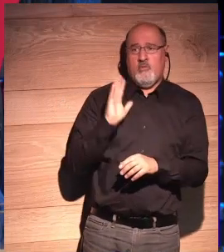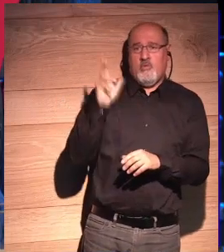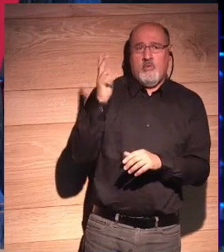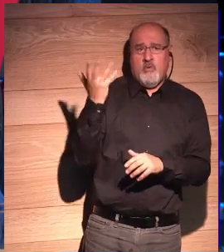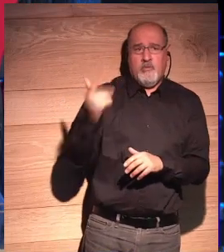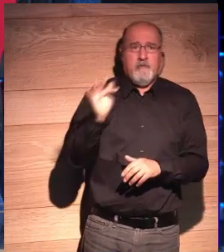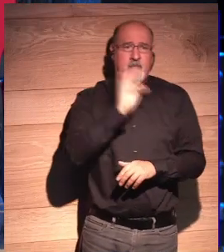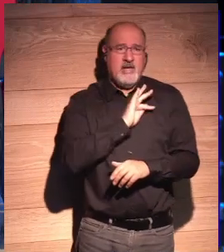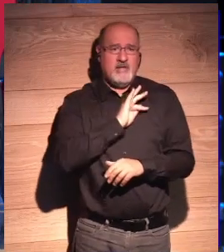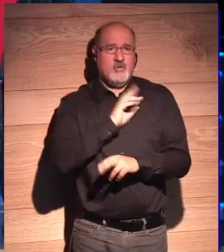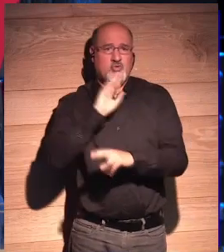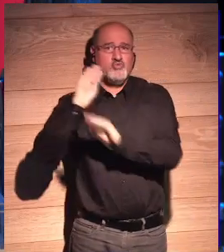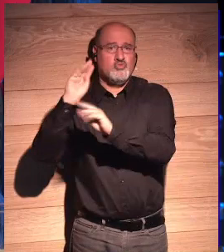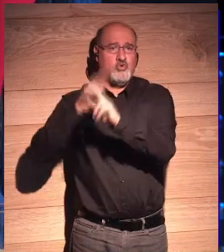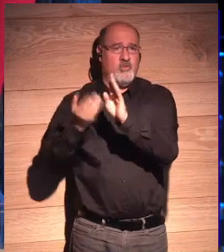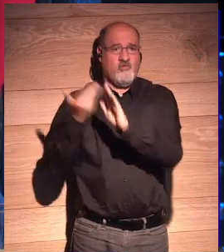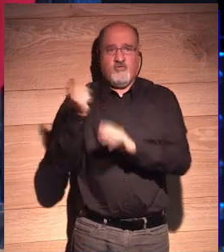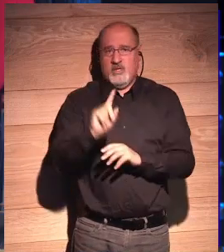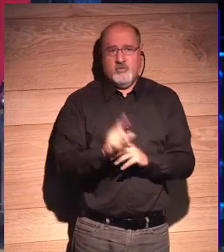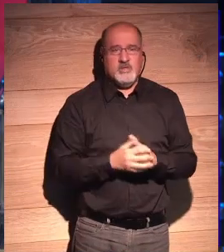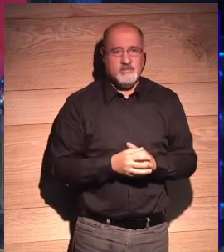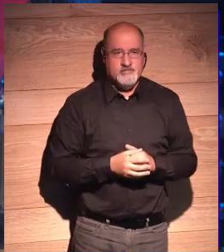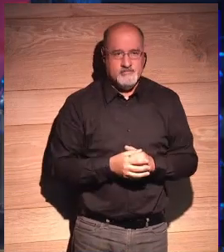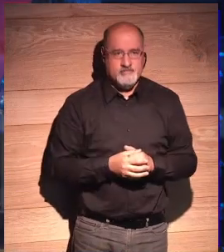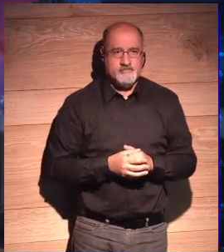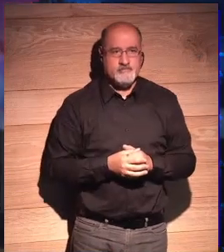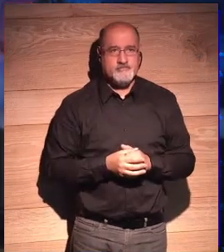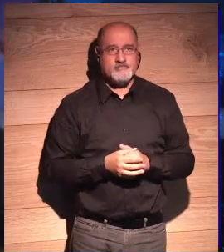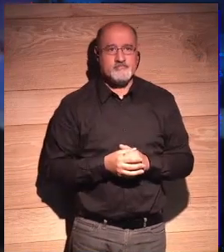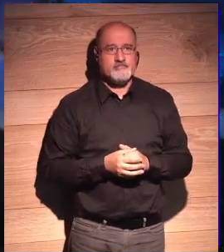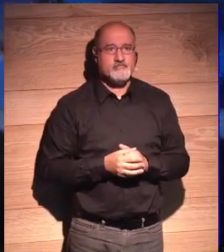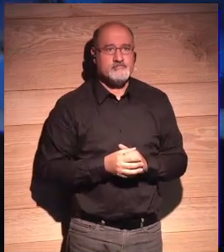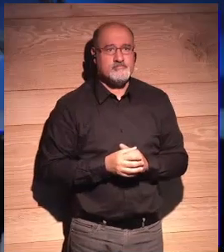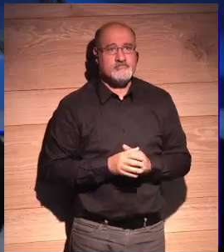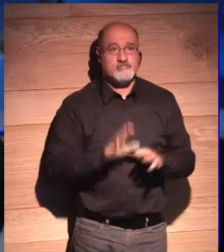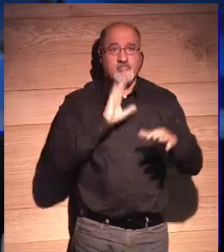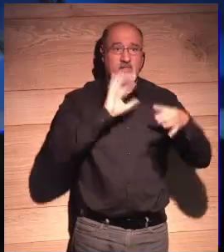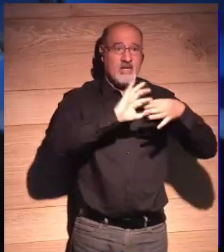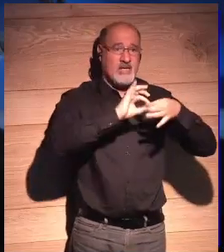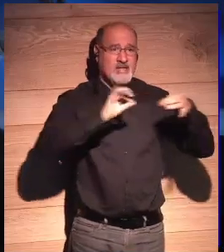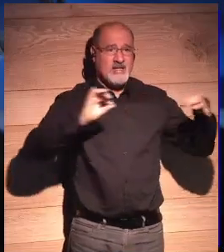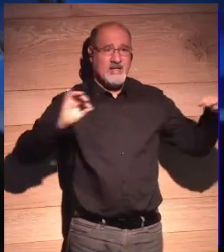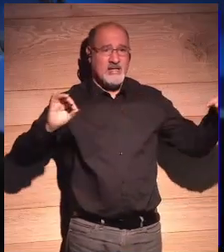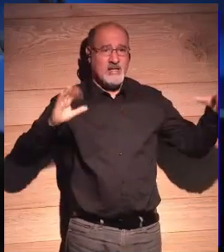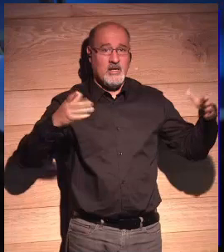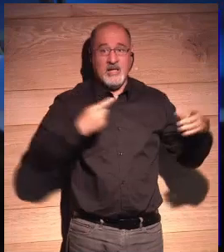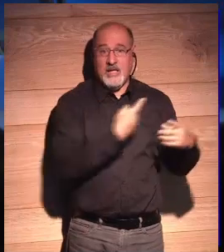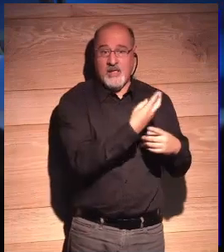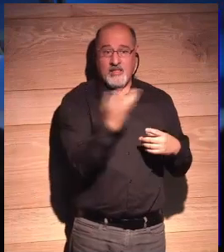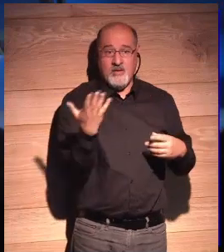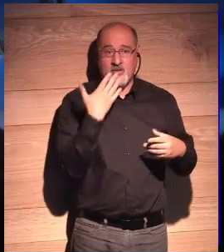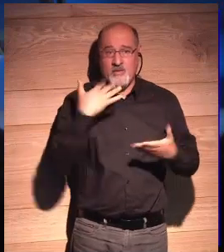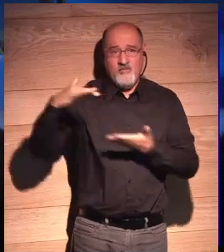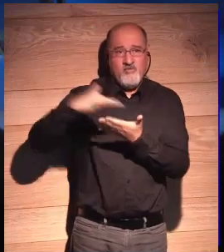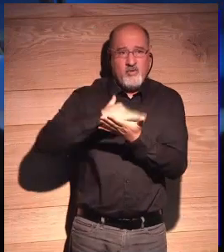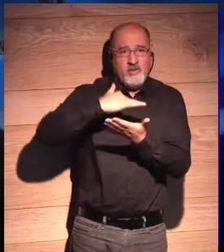ridiculously weird piece of artwork. Como que lo estamos enfocando en robar, pero realmente lo que estamos... We're talking about art. We're talking about a